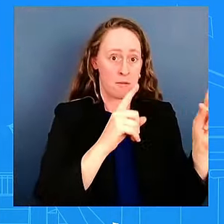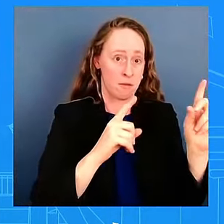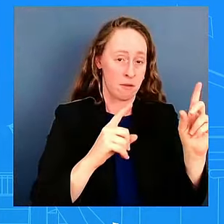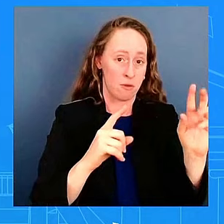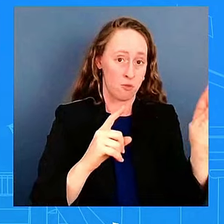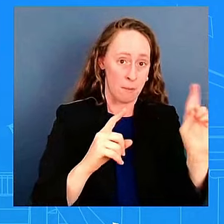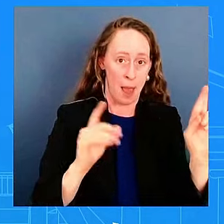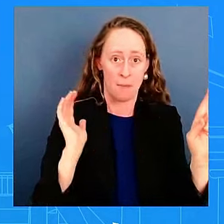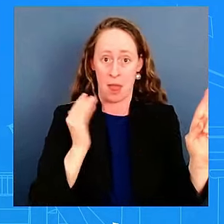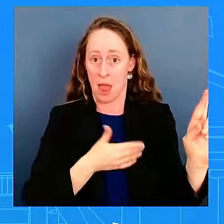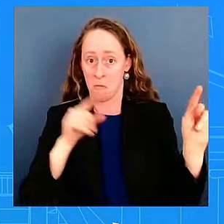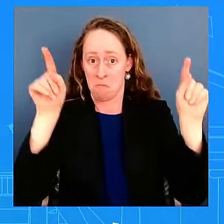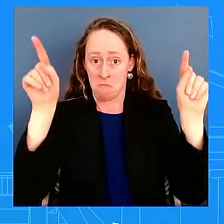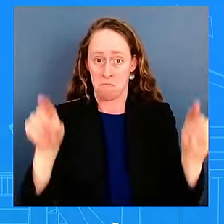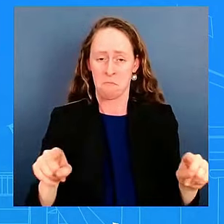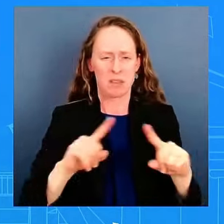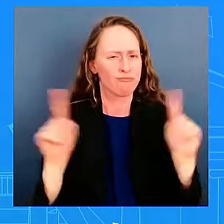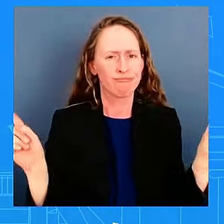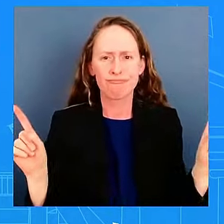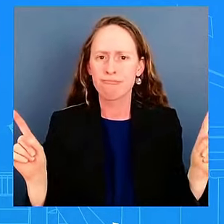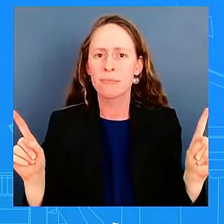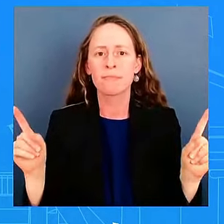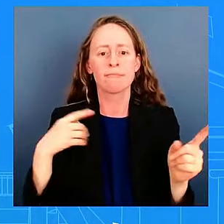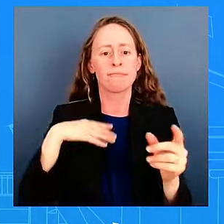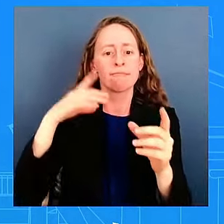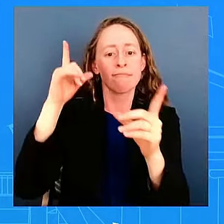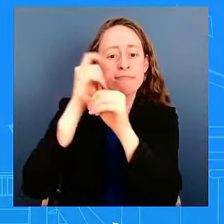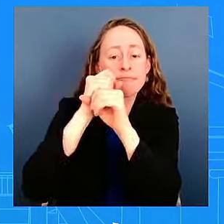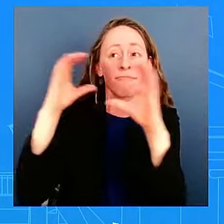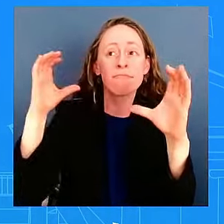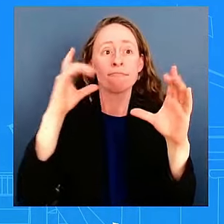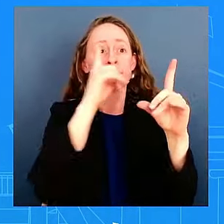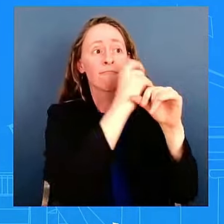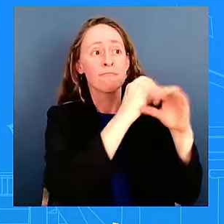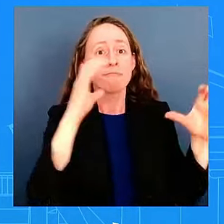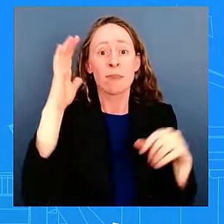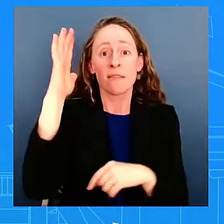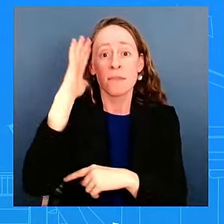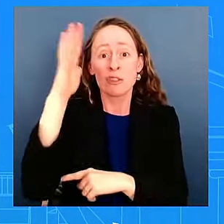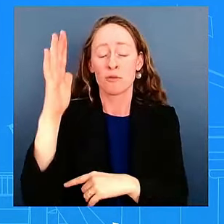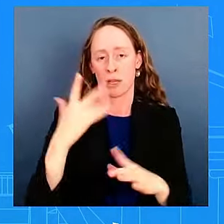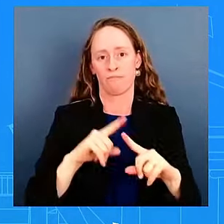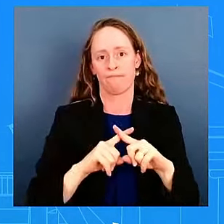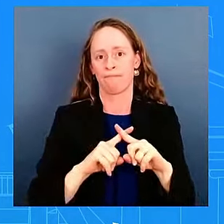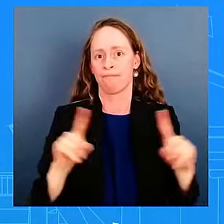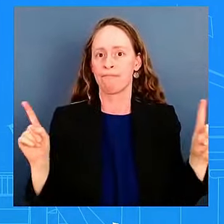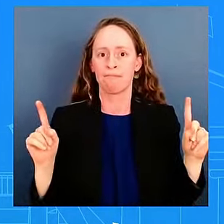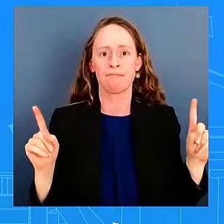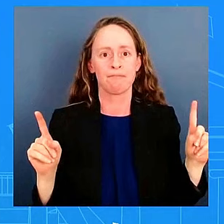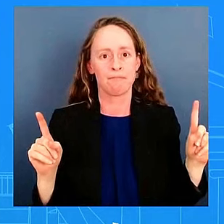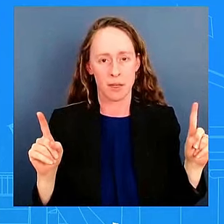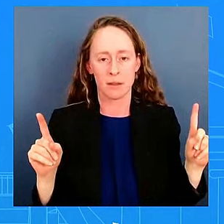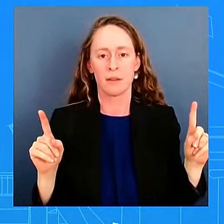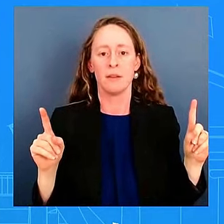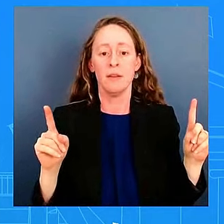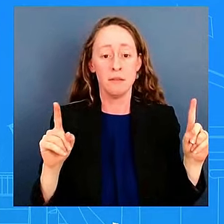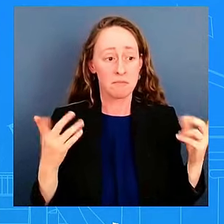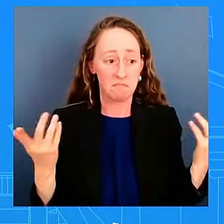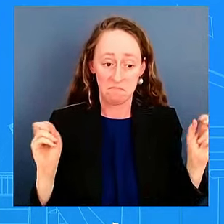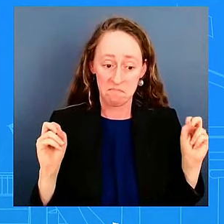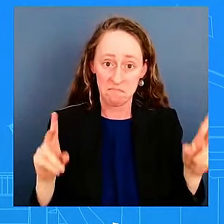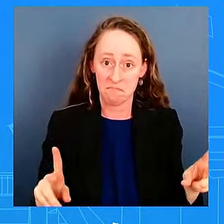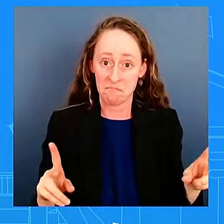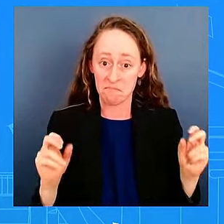in how we see the future of this country. And that is important to have differences. It is important. It is okay to have differences. And